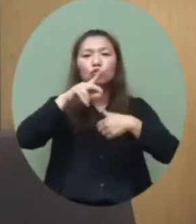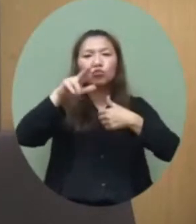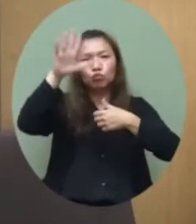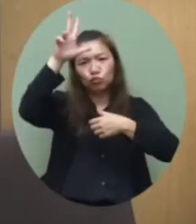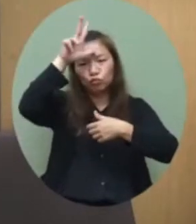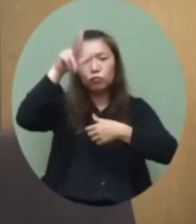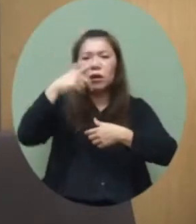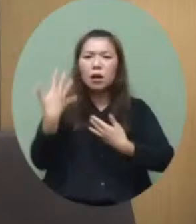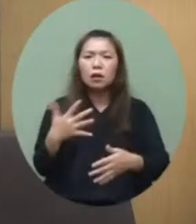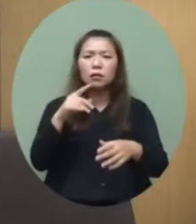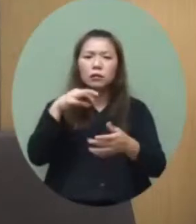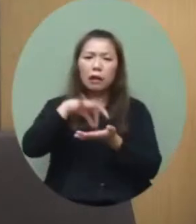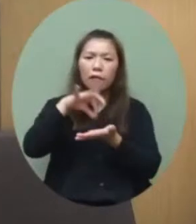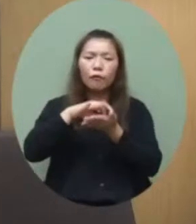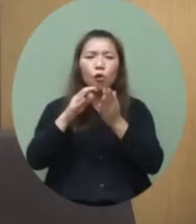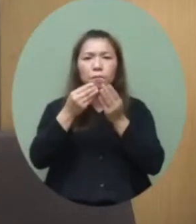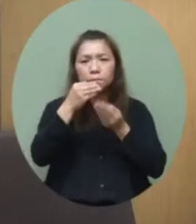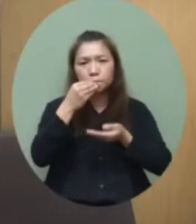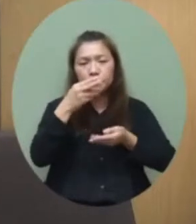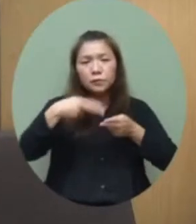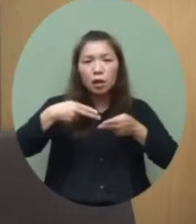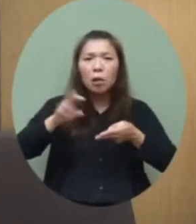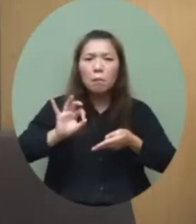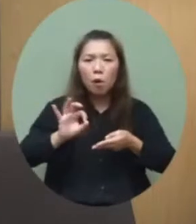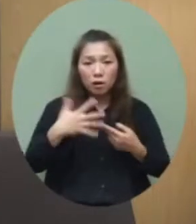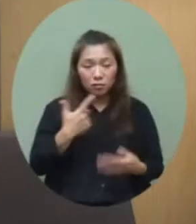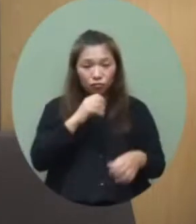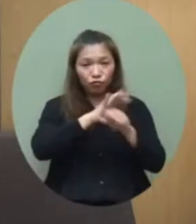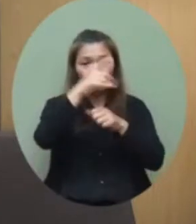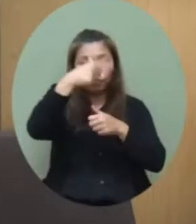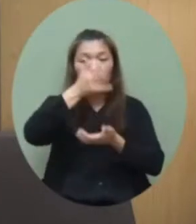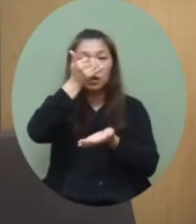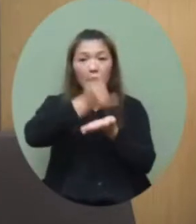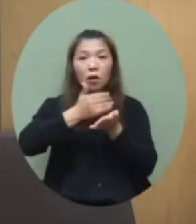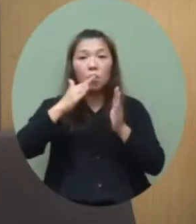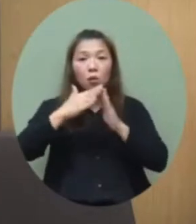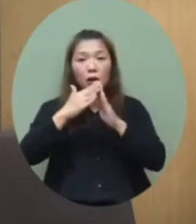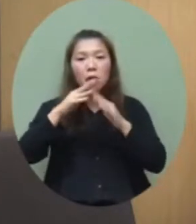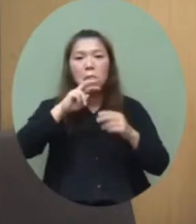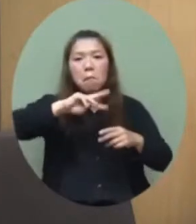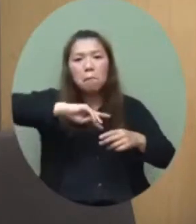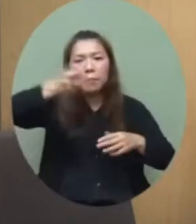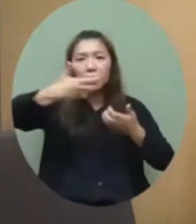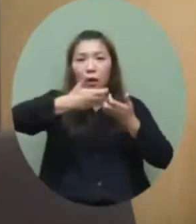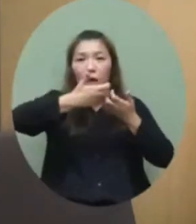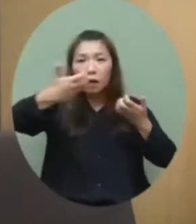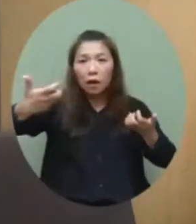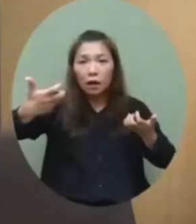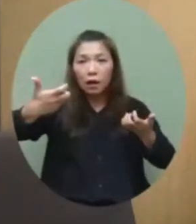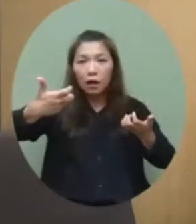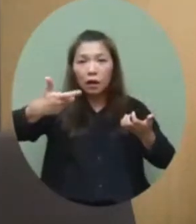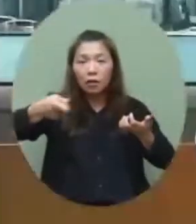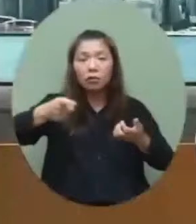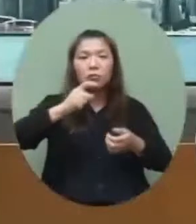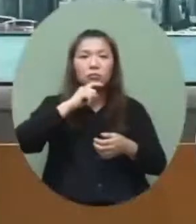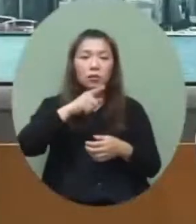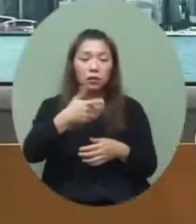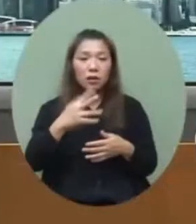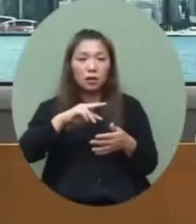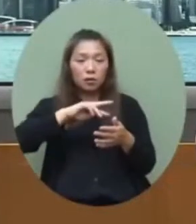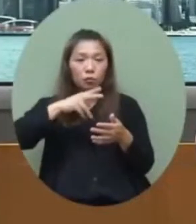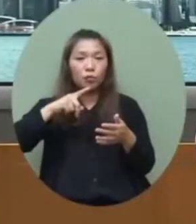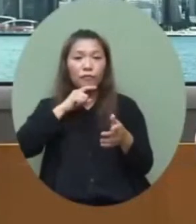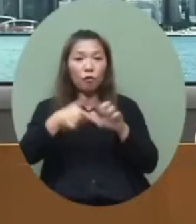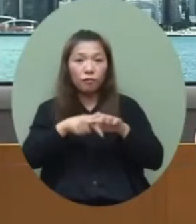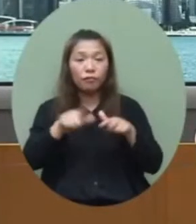CTN issued last night, the list contains mostly residential premises, not restaurants. Have they to do